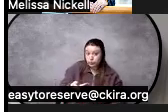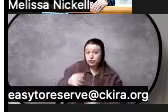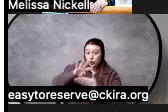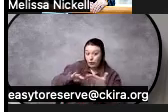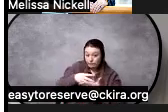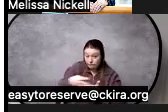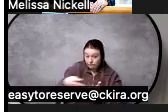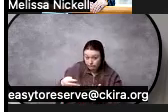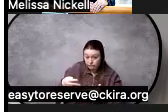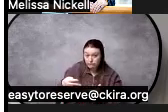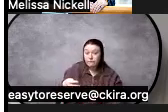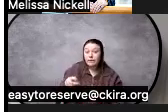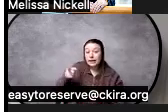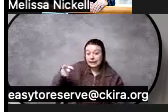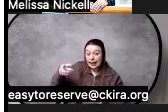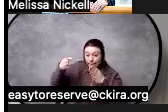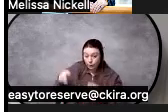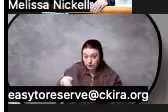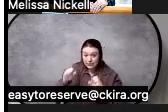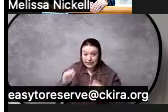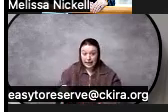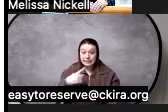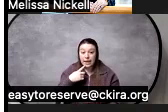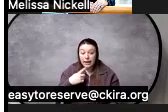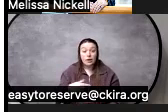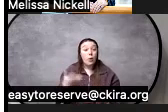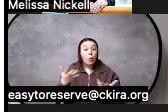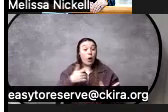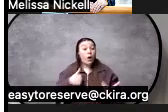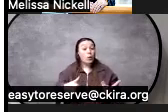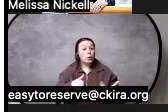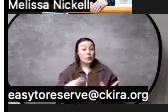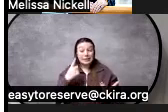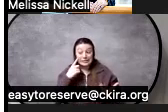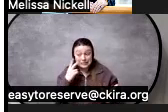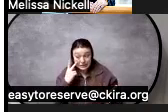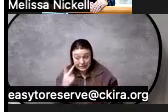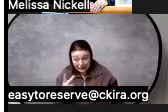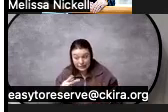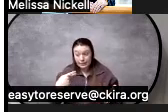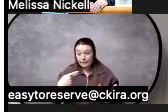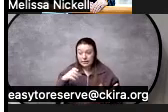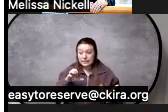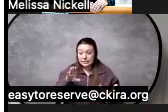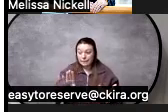they can now say what we see is that PCB gestation exposure causes